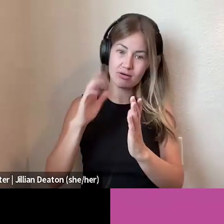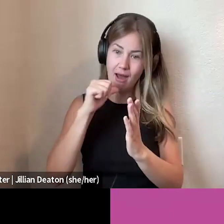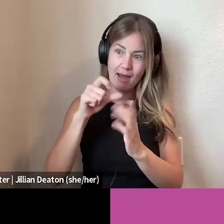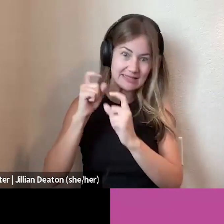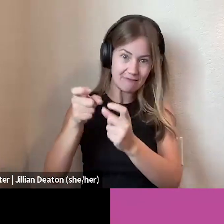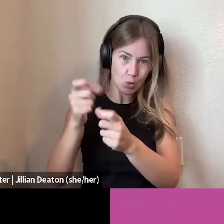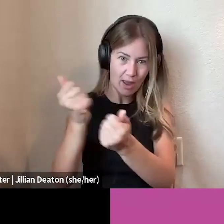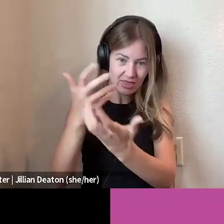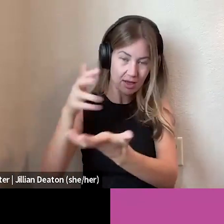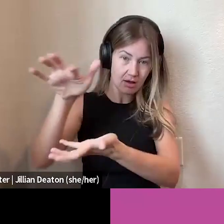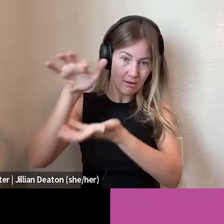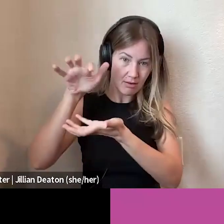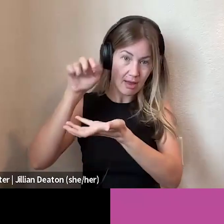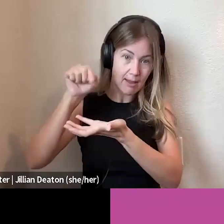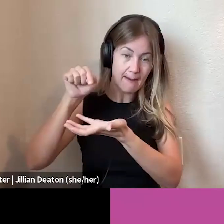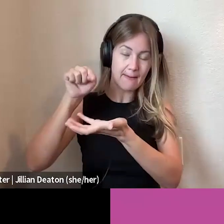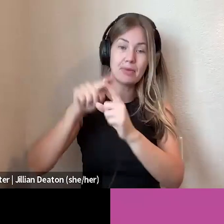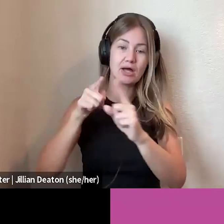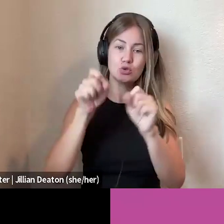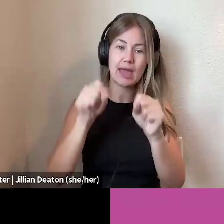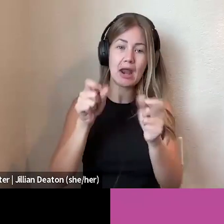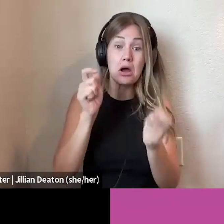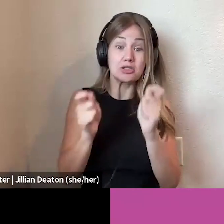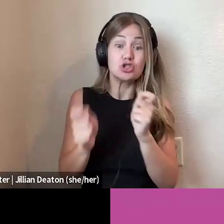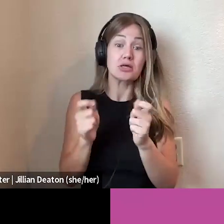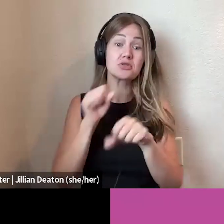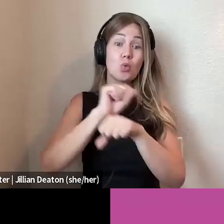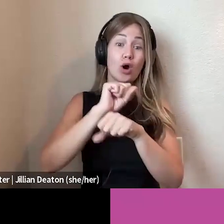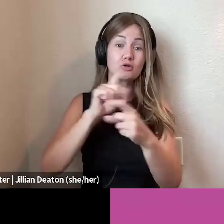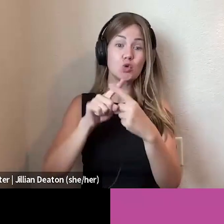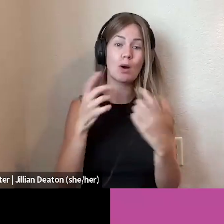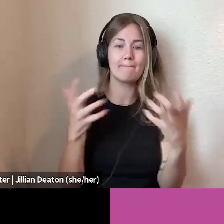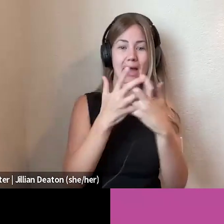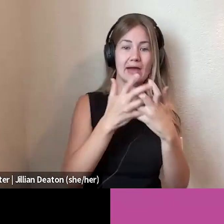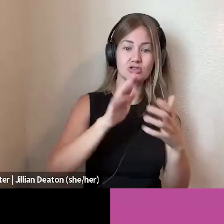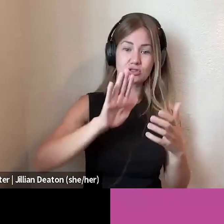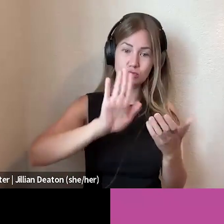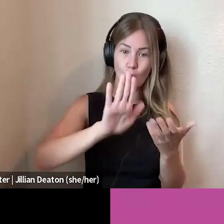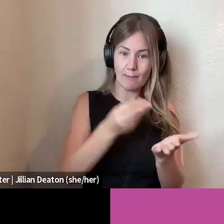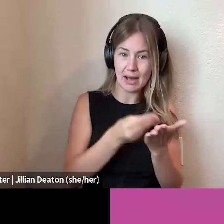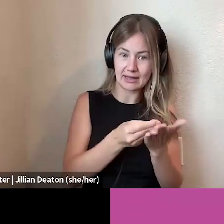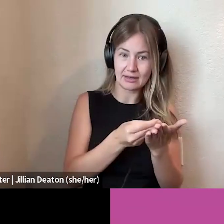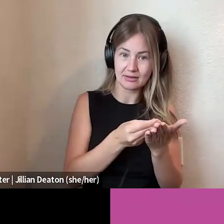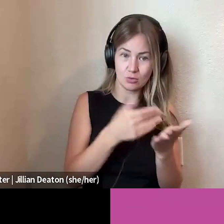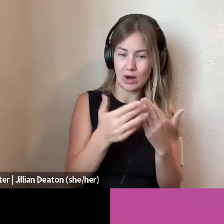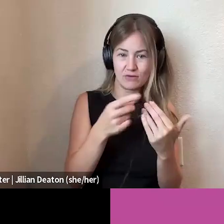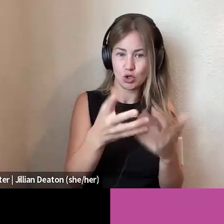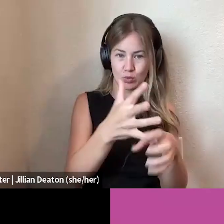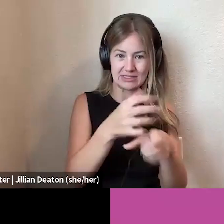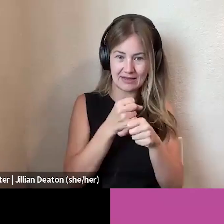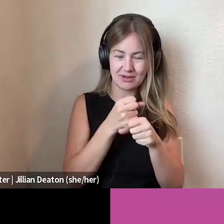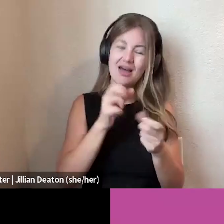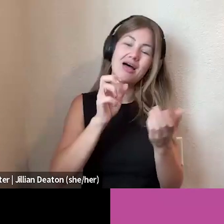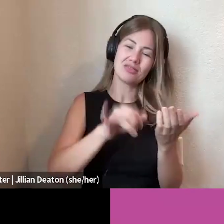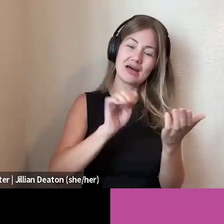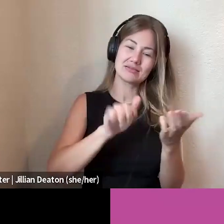figure out how you're going to adjust the work to match the resources that you're ultimately able to bring in. So I think that's just